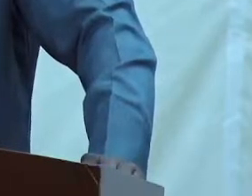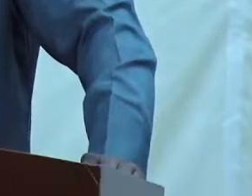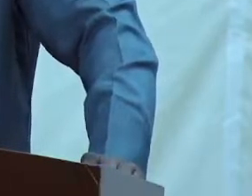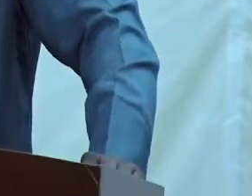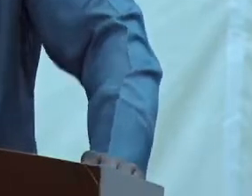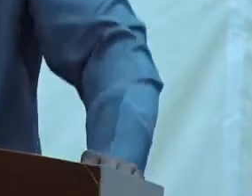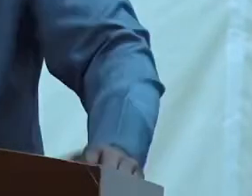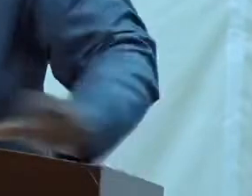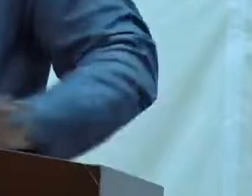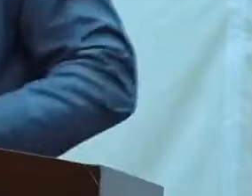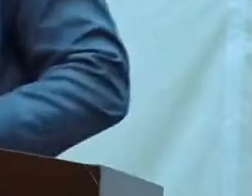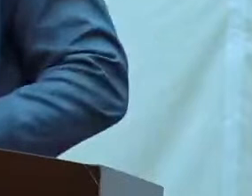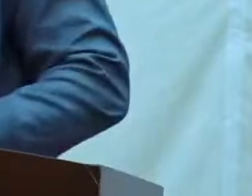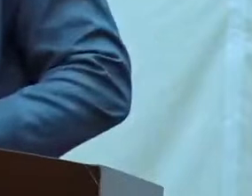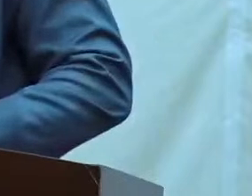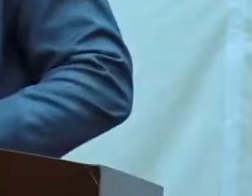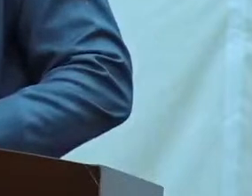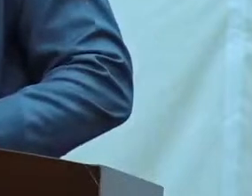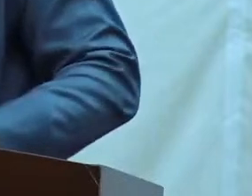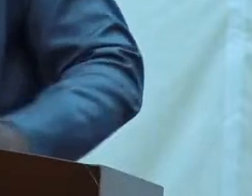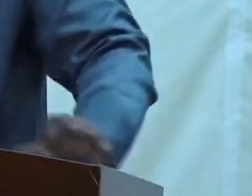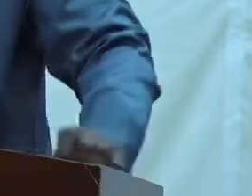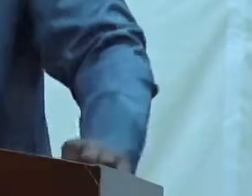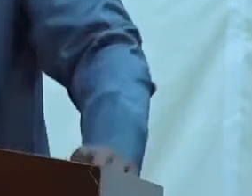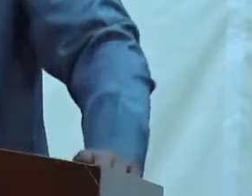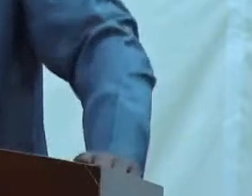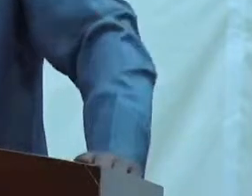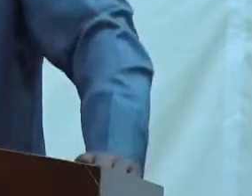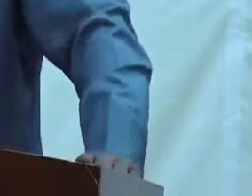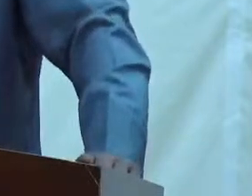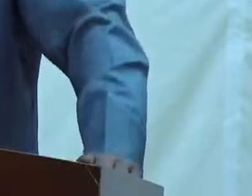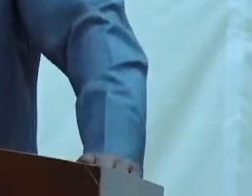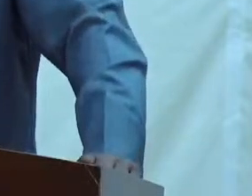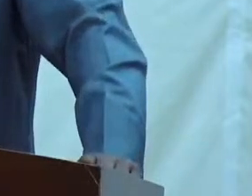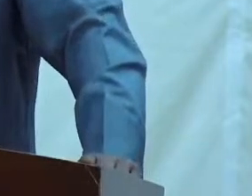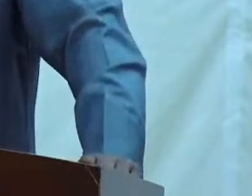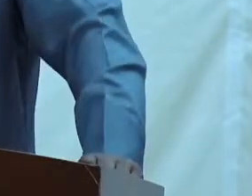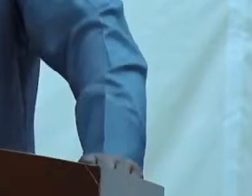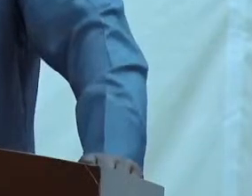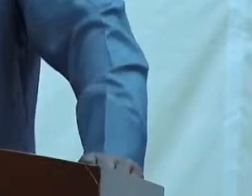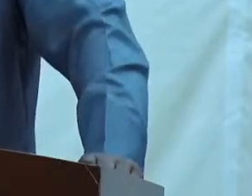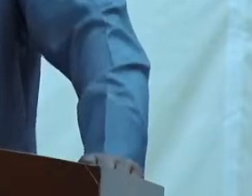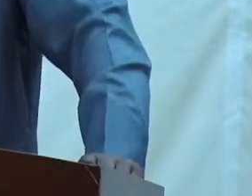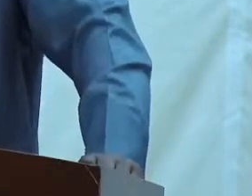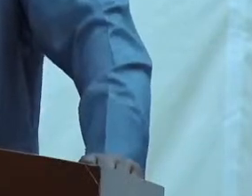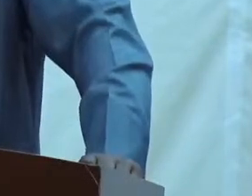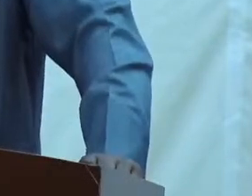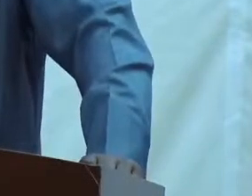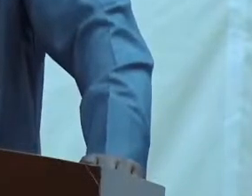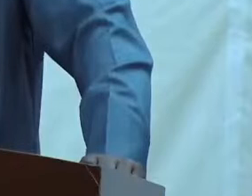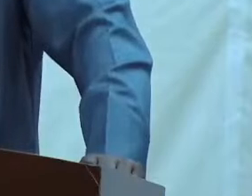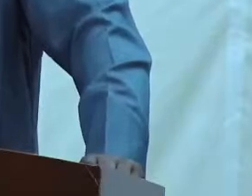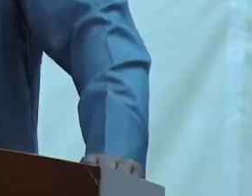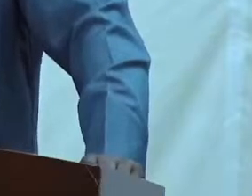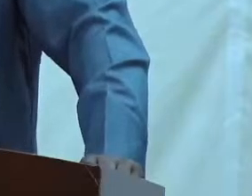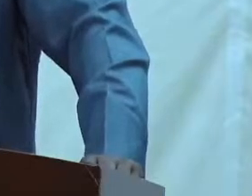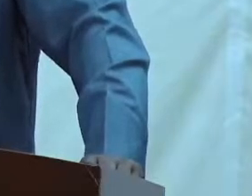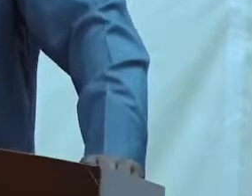civic organizations and civil society organizations within the 16 countries of ECOWAS.